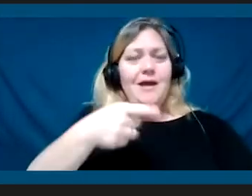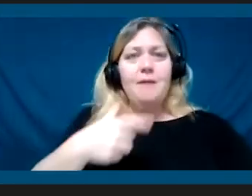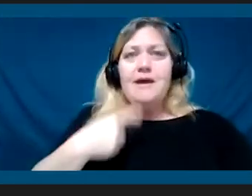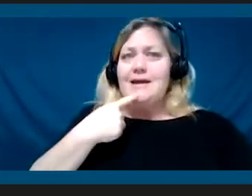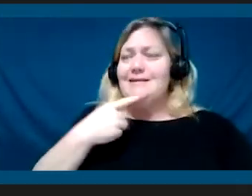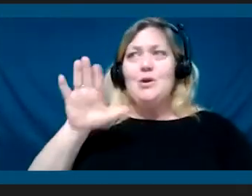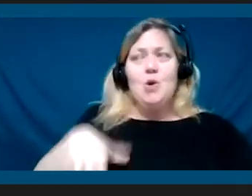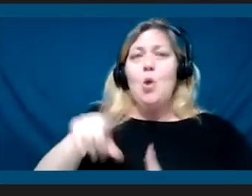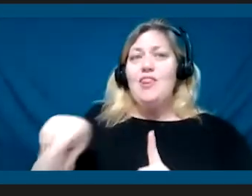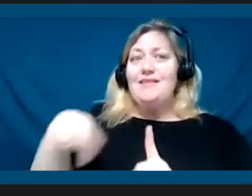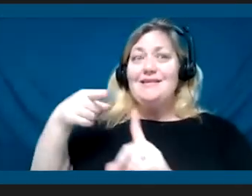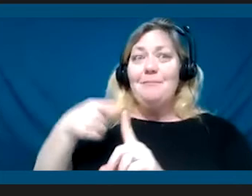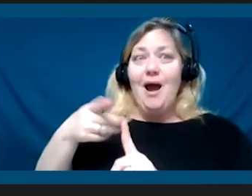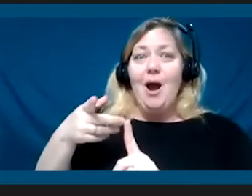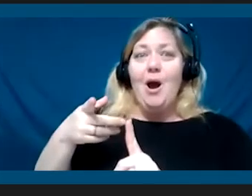is about,